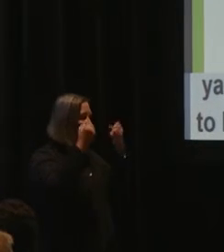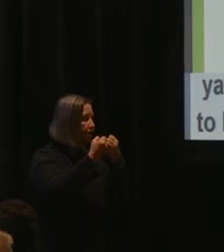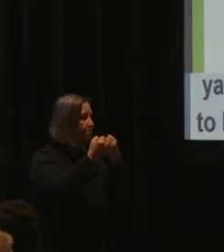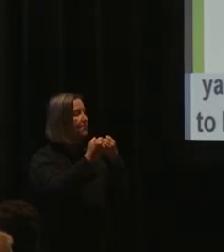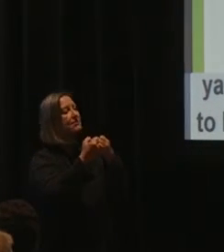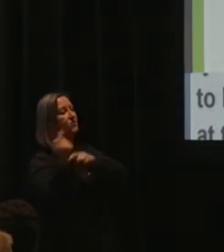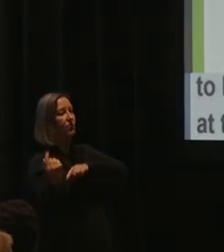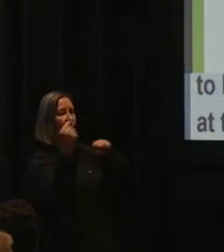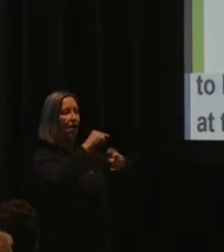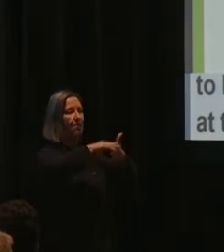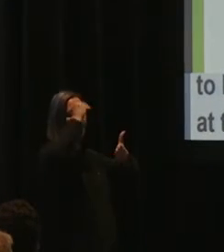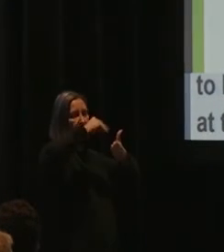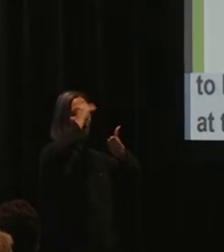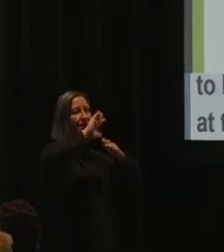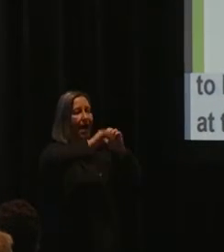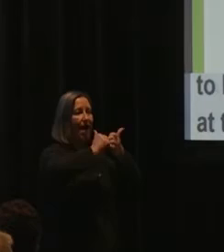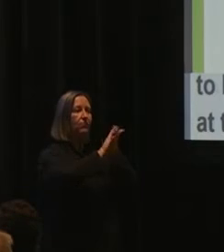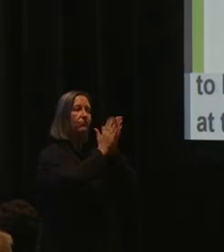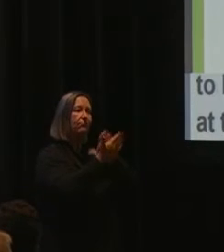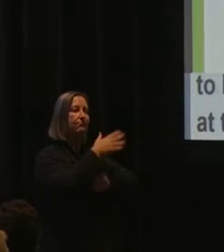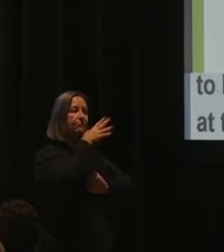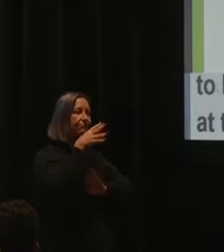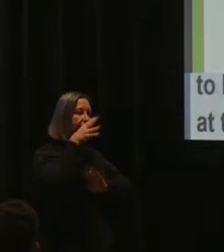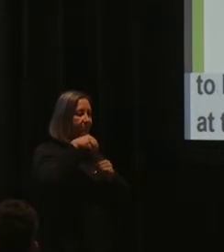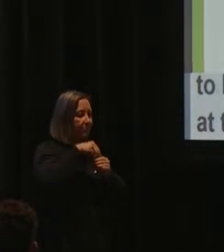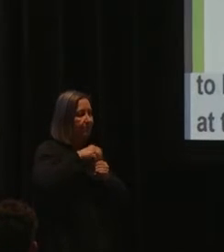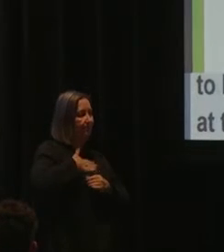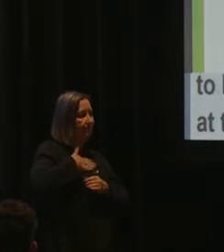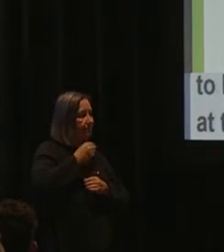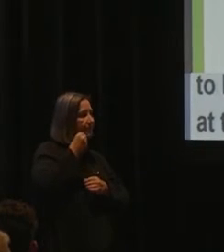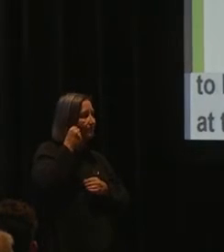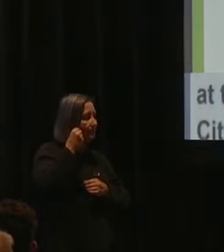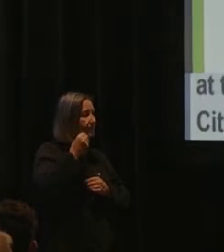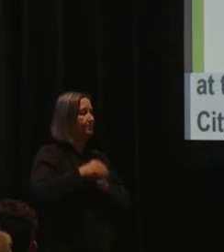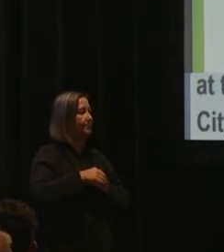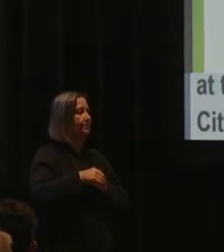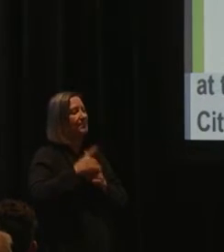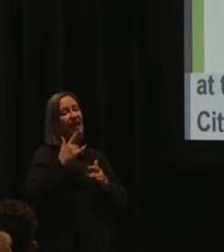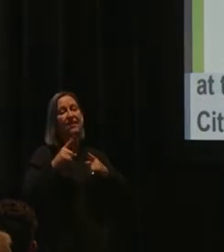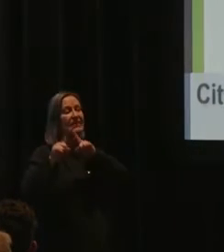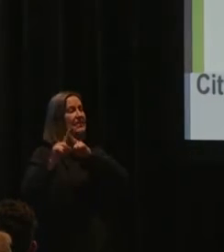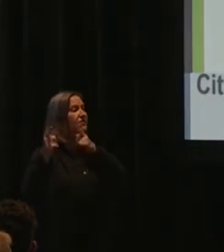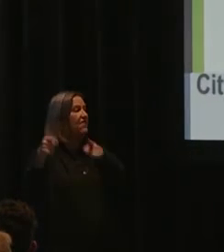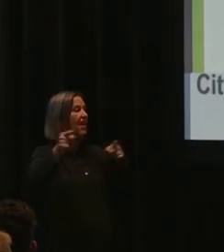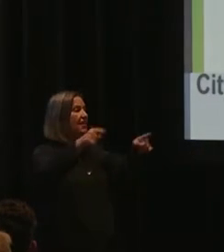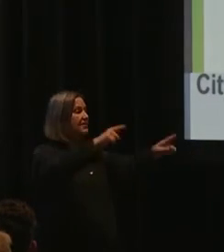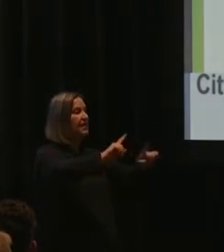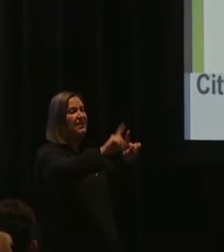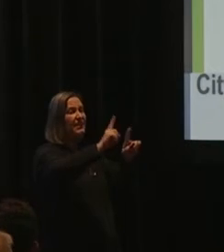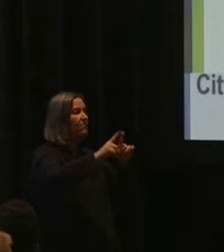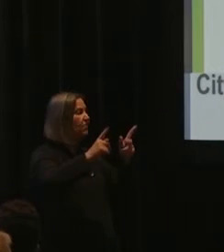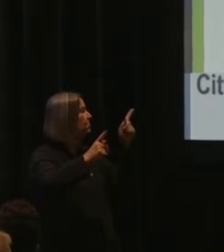venue and around various events around the city. Also, we are the